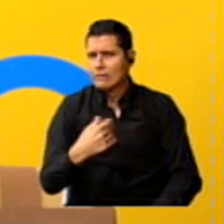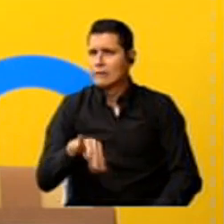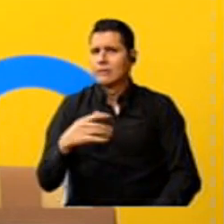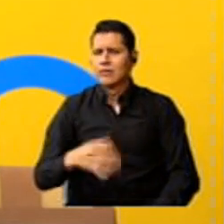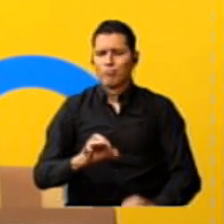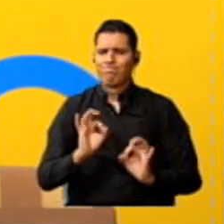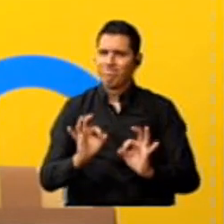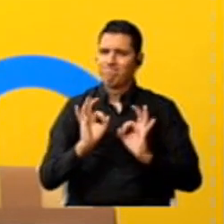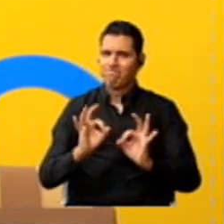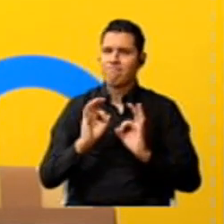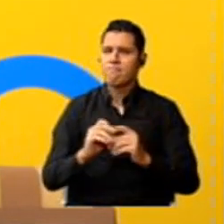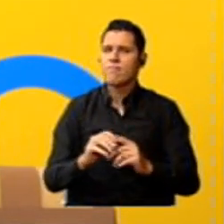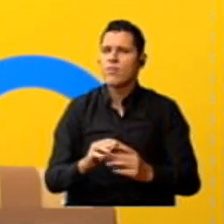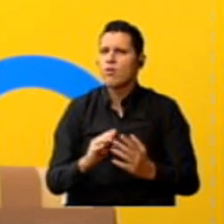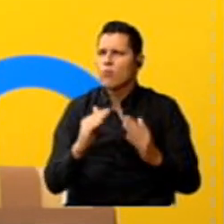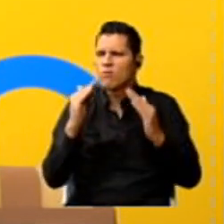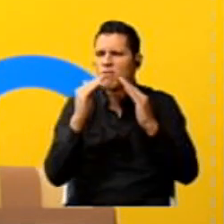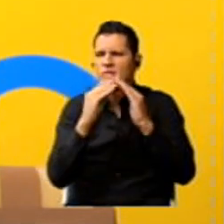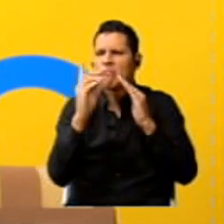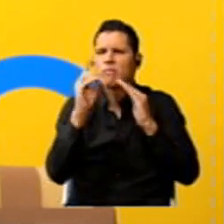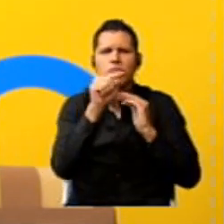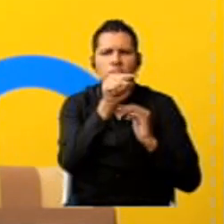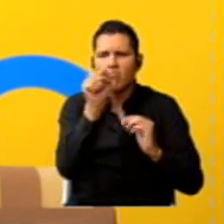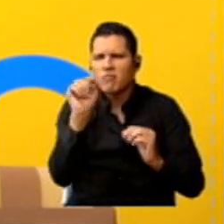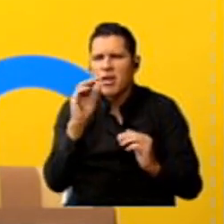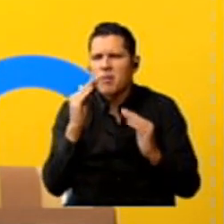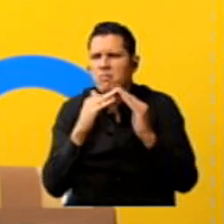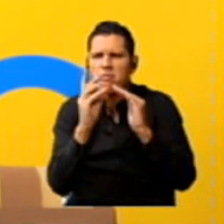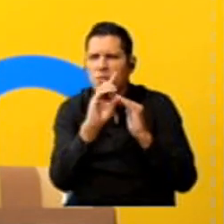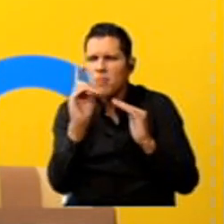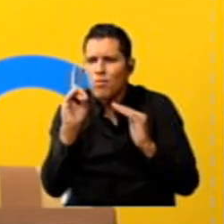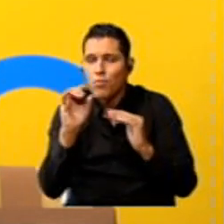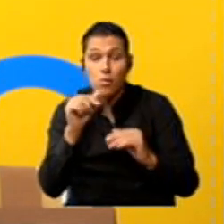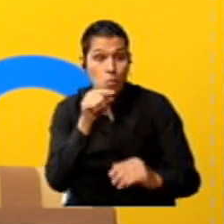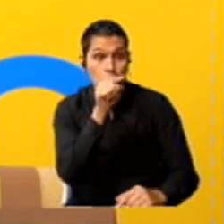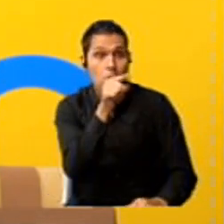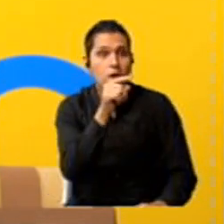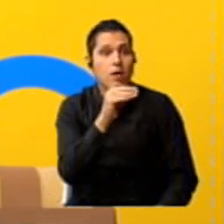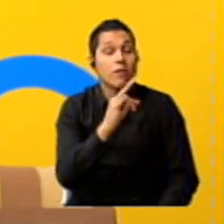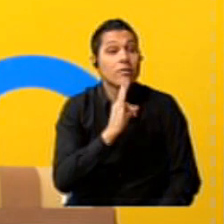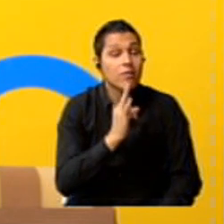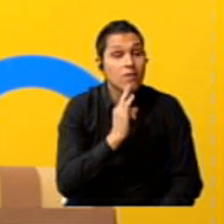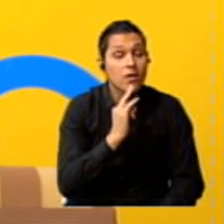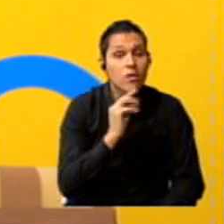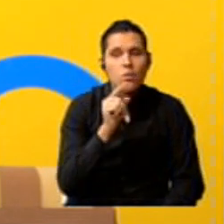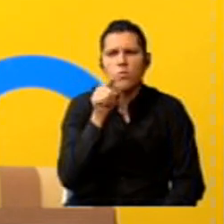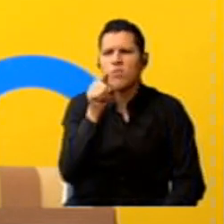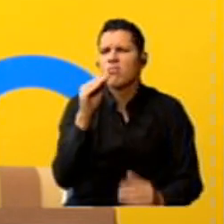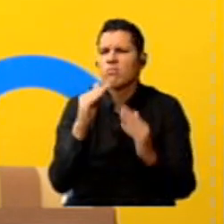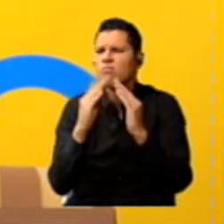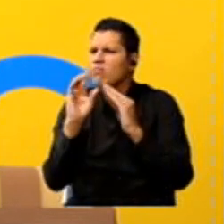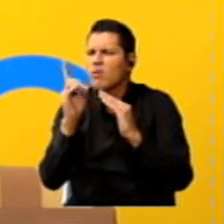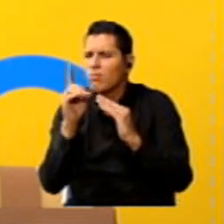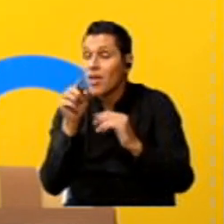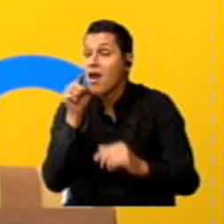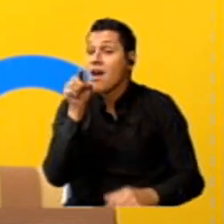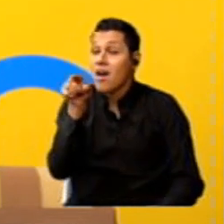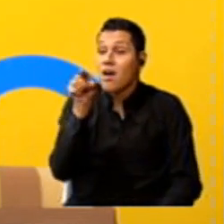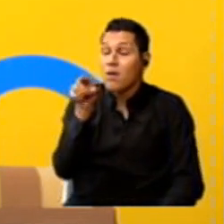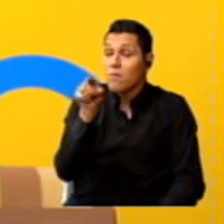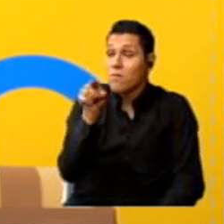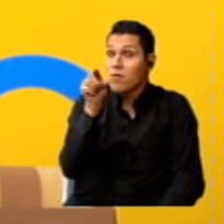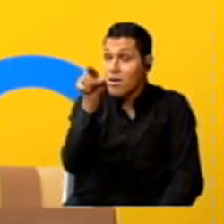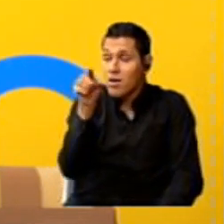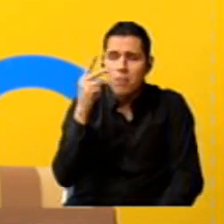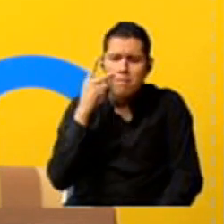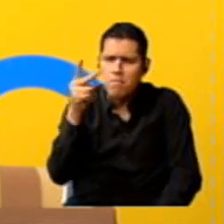good. Where do you live? I live in Tivas. Where do you live? Oh,